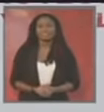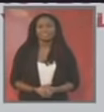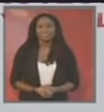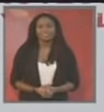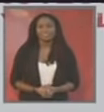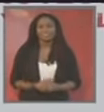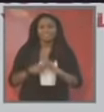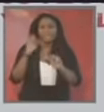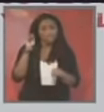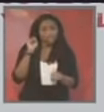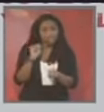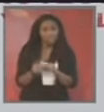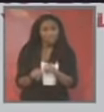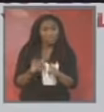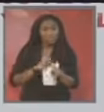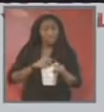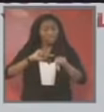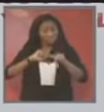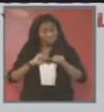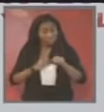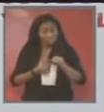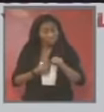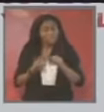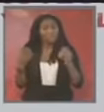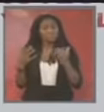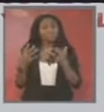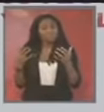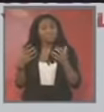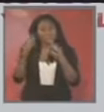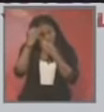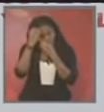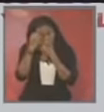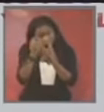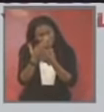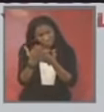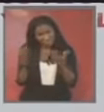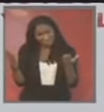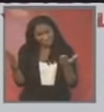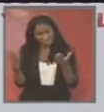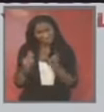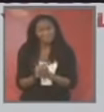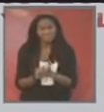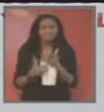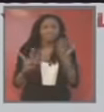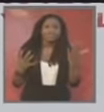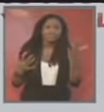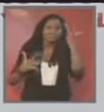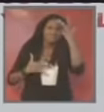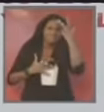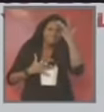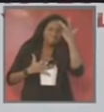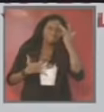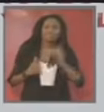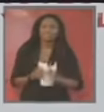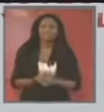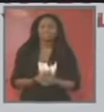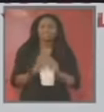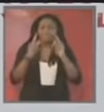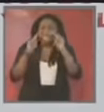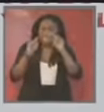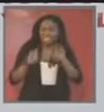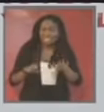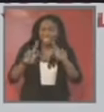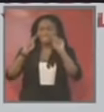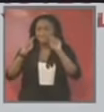Ms. Alcantara indicated, I will start with the clinical update for January 10th, 2021. Our total number of tests